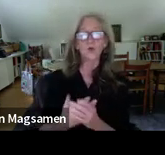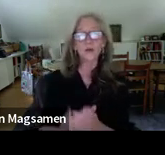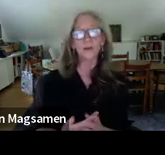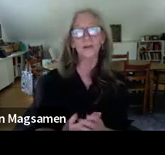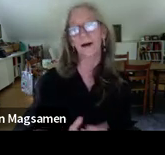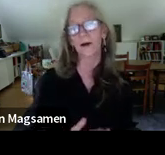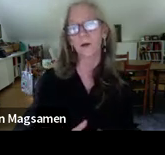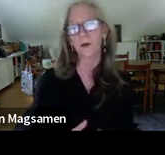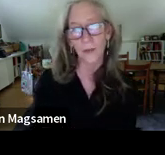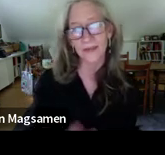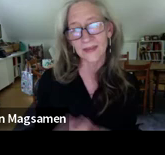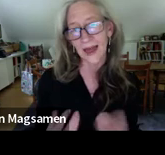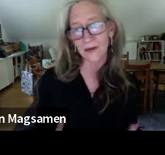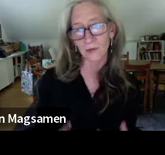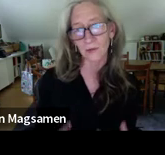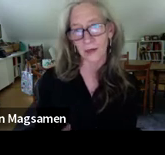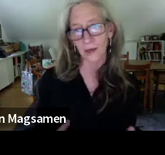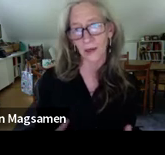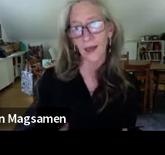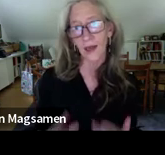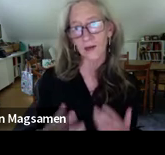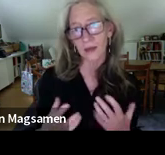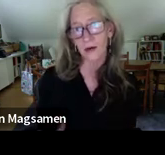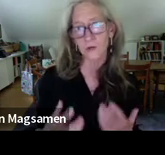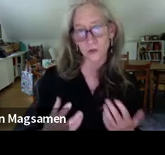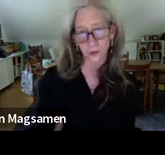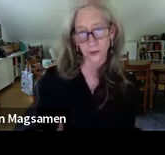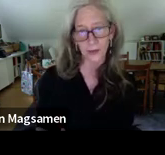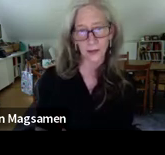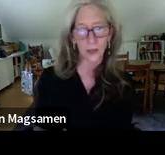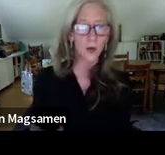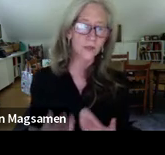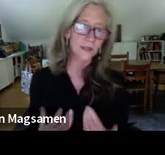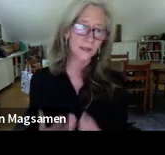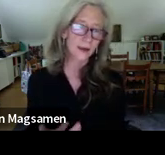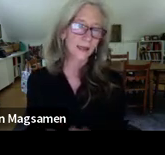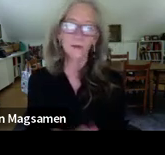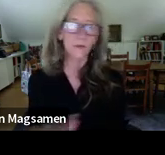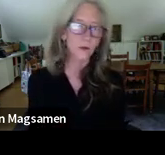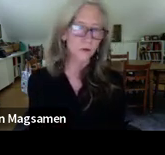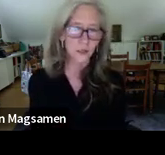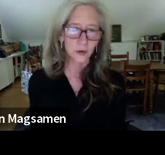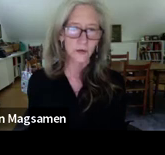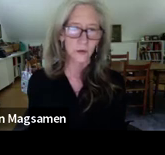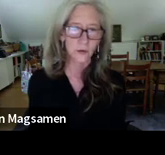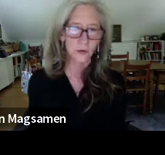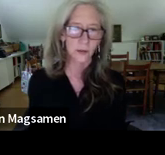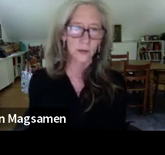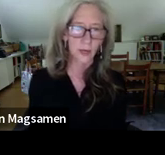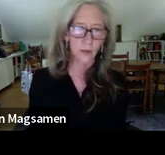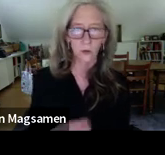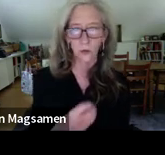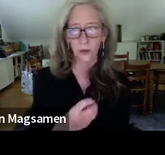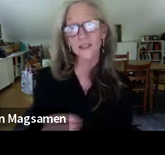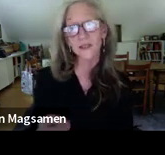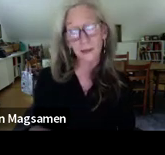something really valuable about this act of writing and telling our stories. And we're seeing that even if you never share your story, to